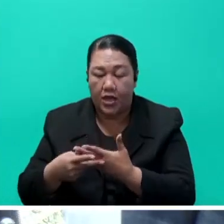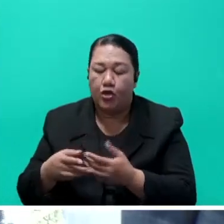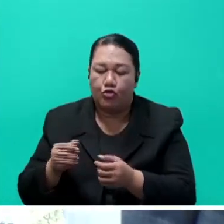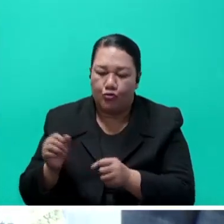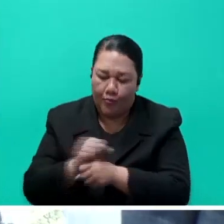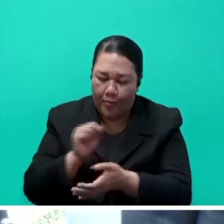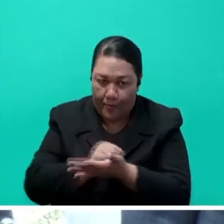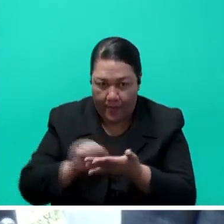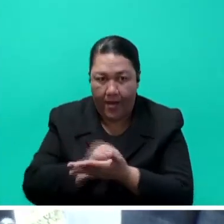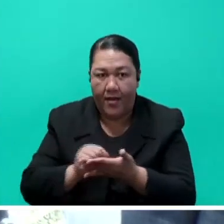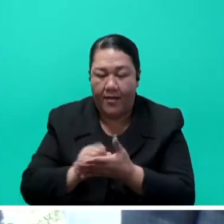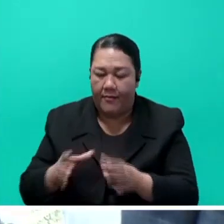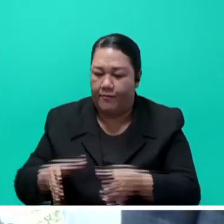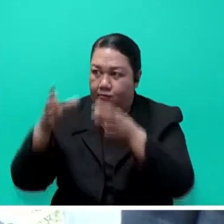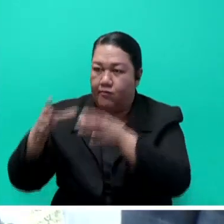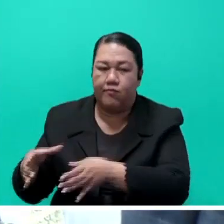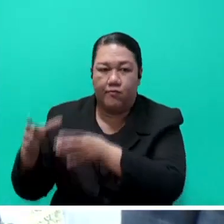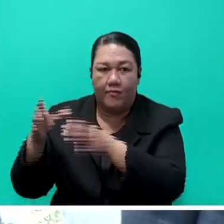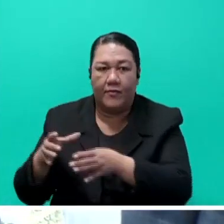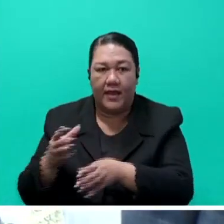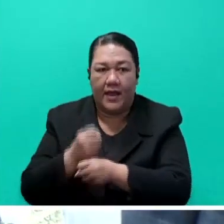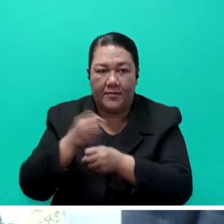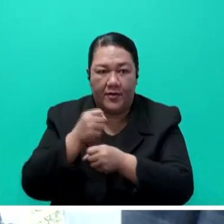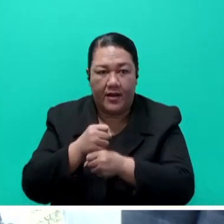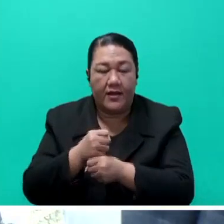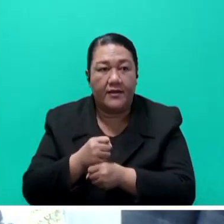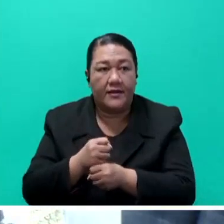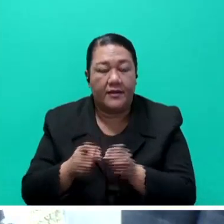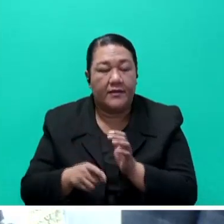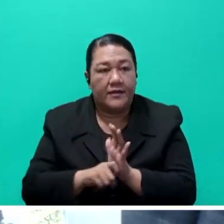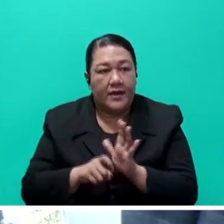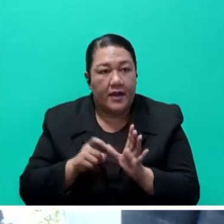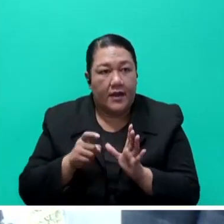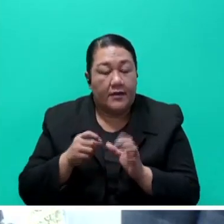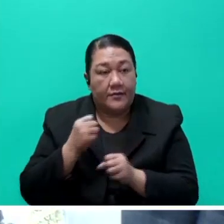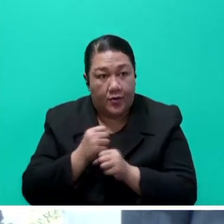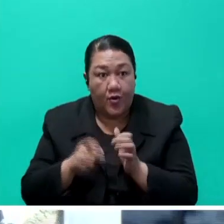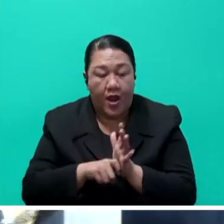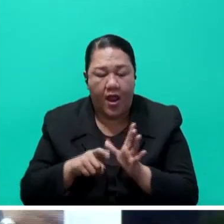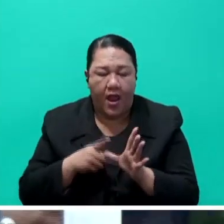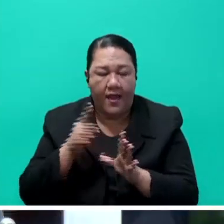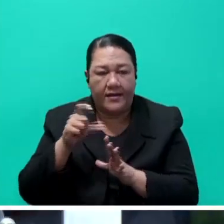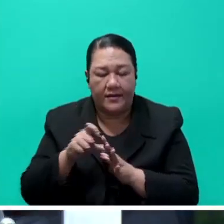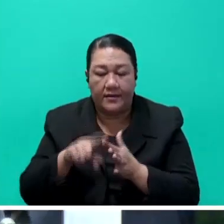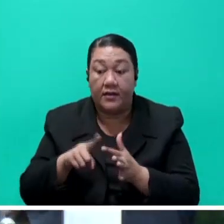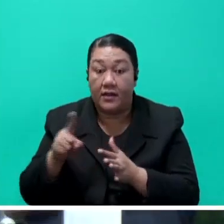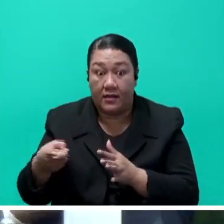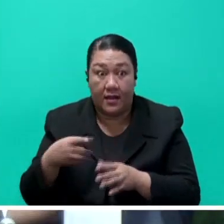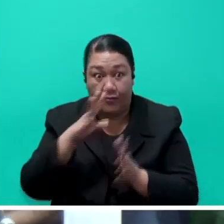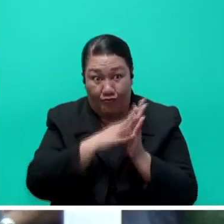Mr. Speaker said, we are in consistent and continuous consultation with the sugarcane farmers, truck